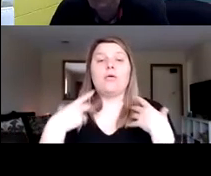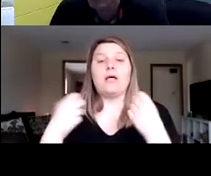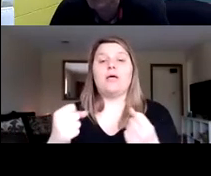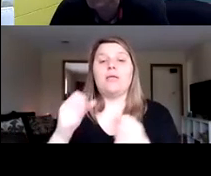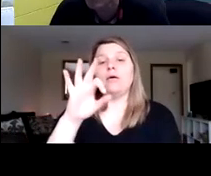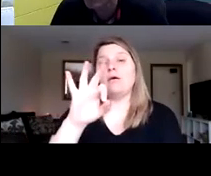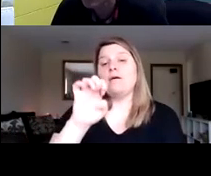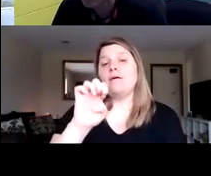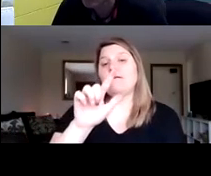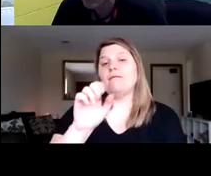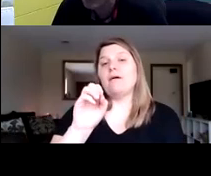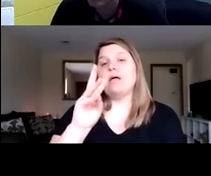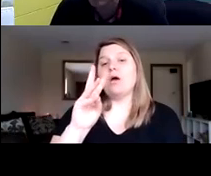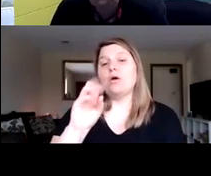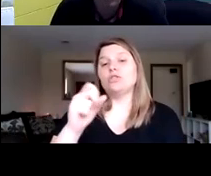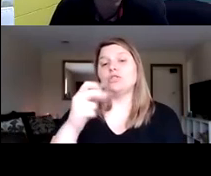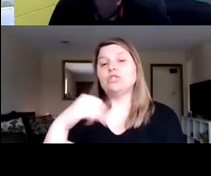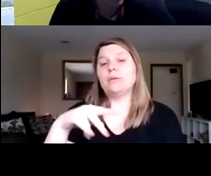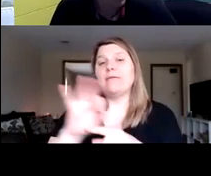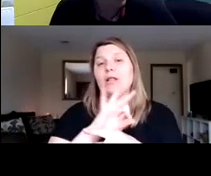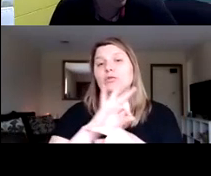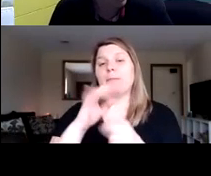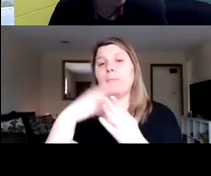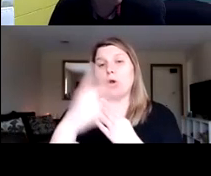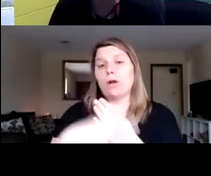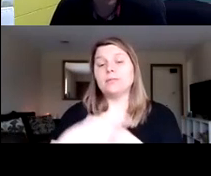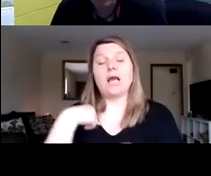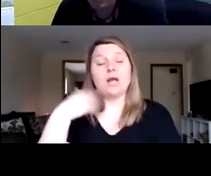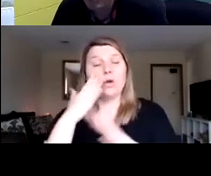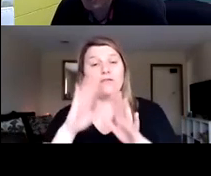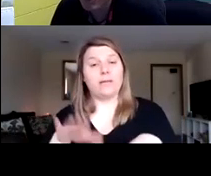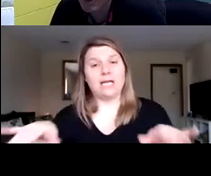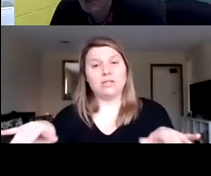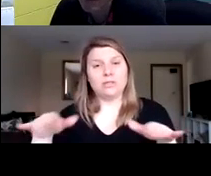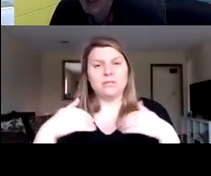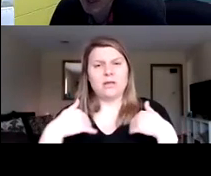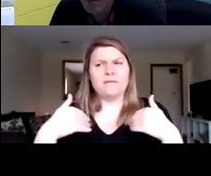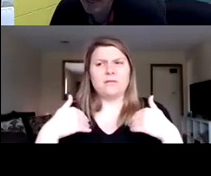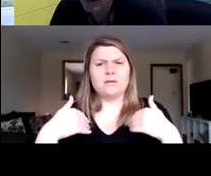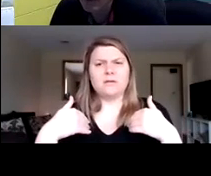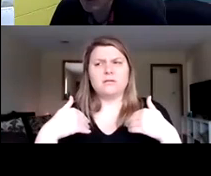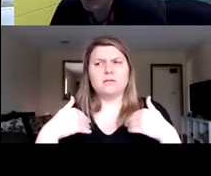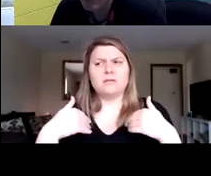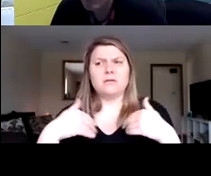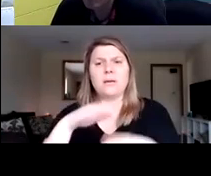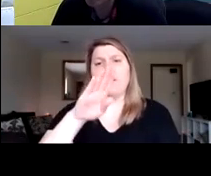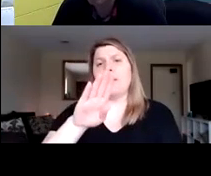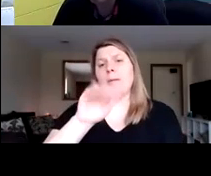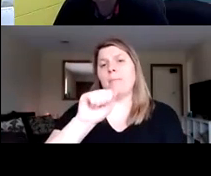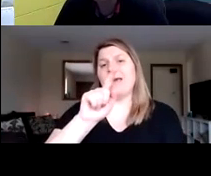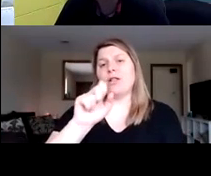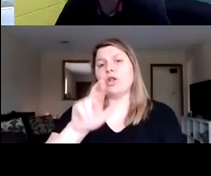fellowship programs. I know at least in pediatrics, there is the Baylor